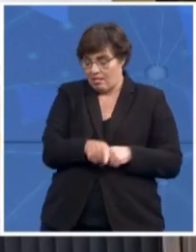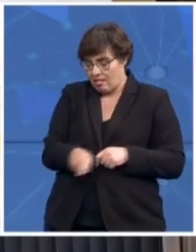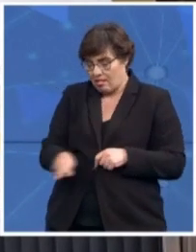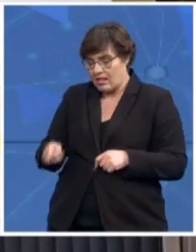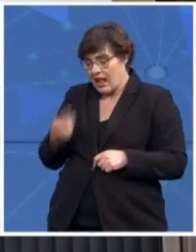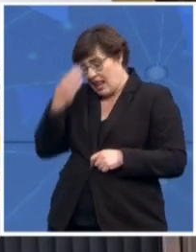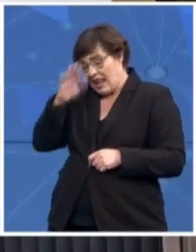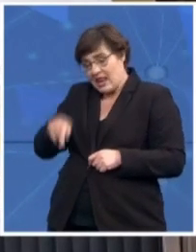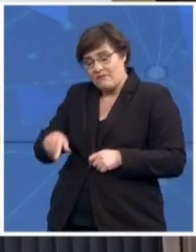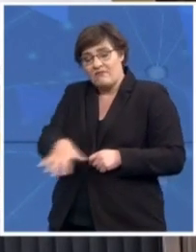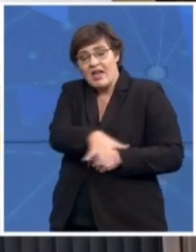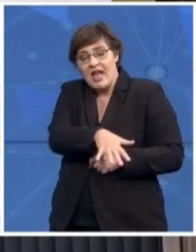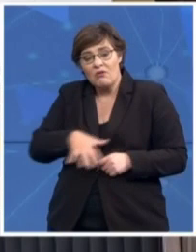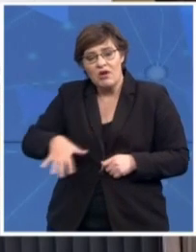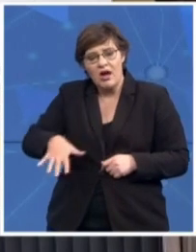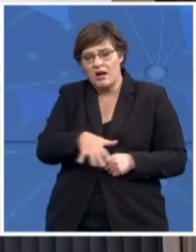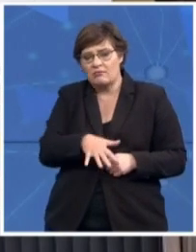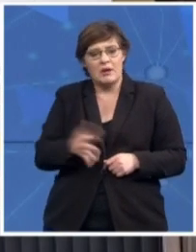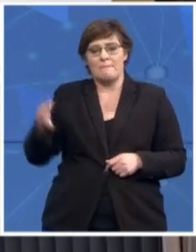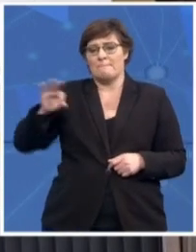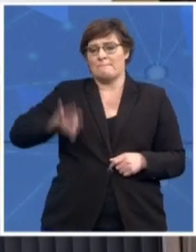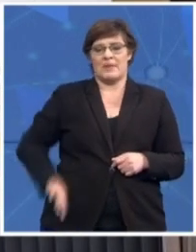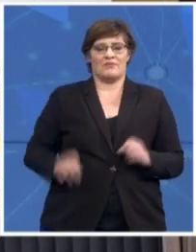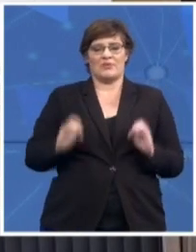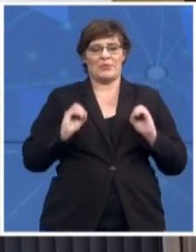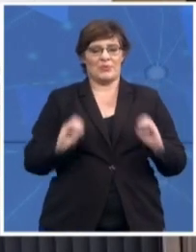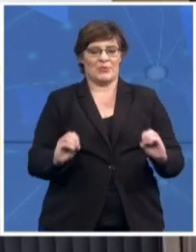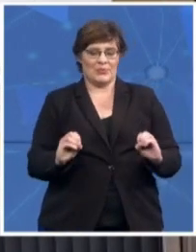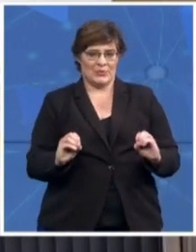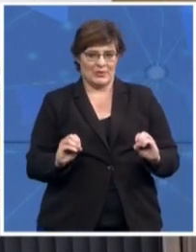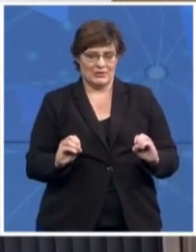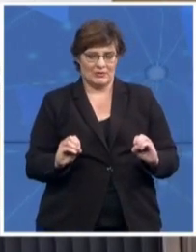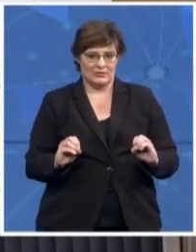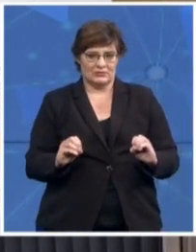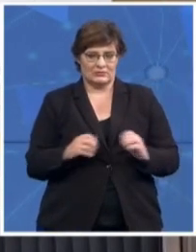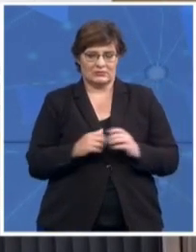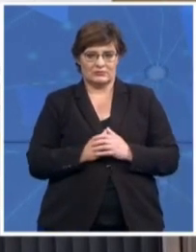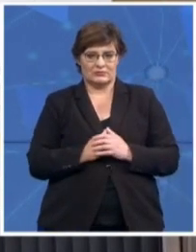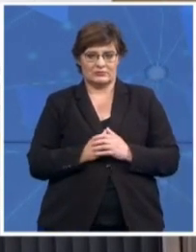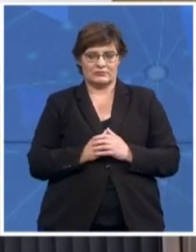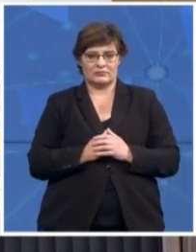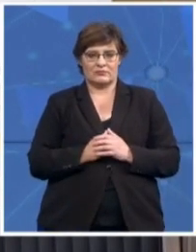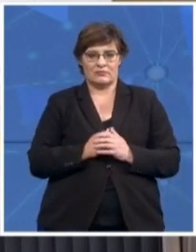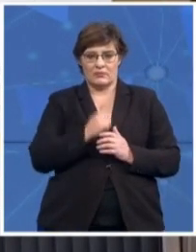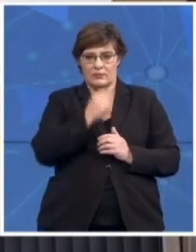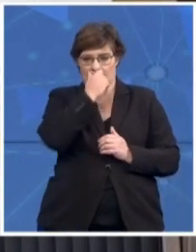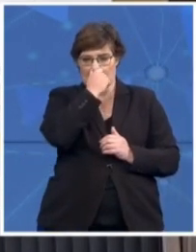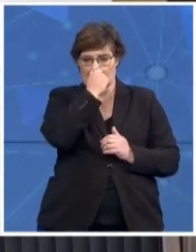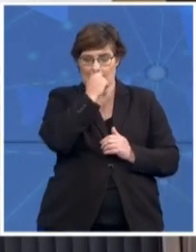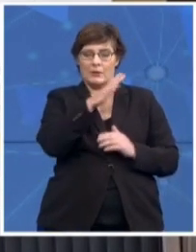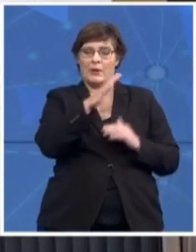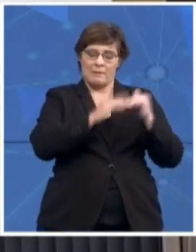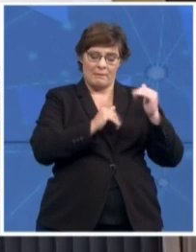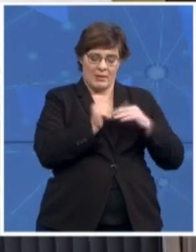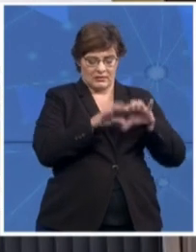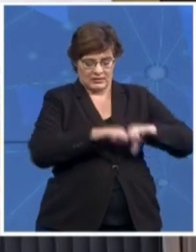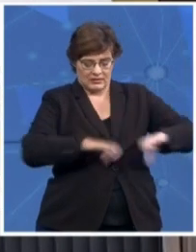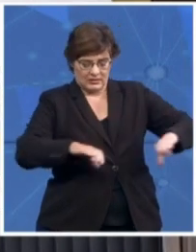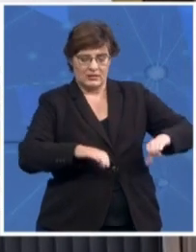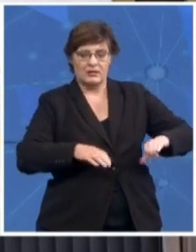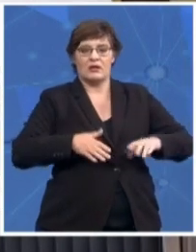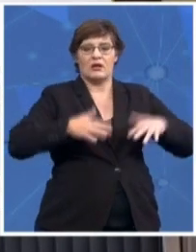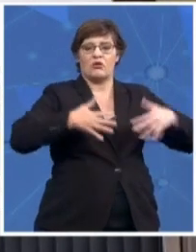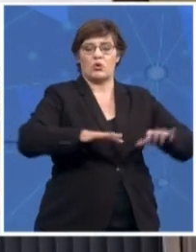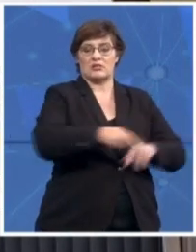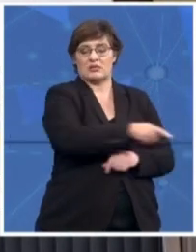really benefit from these lodges and these places that are built on that coastal precinct. So they're going to be trying to